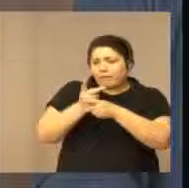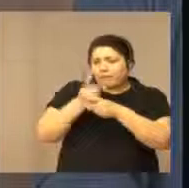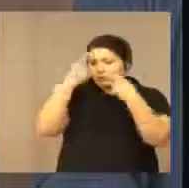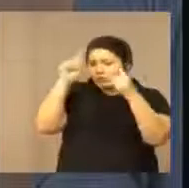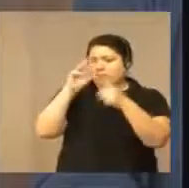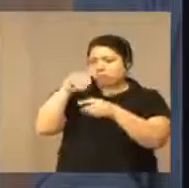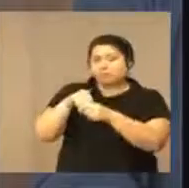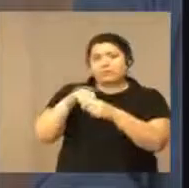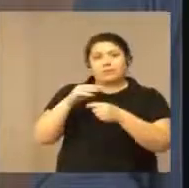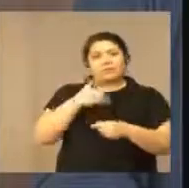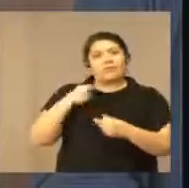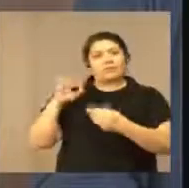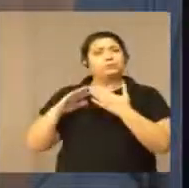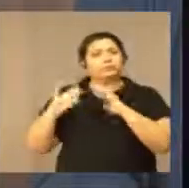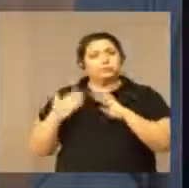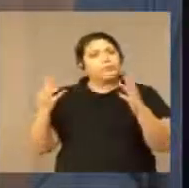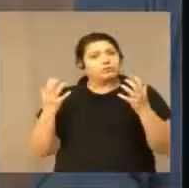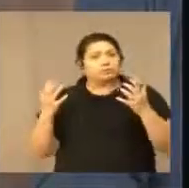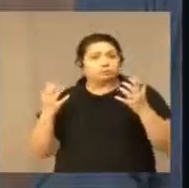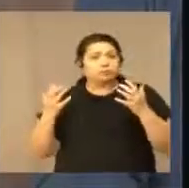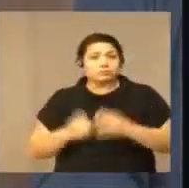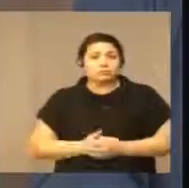our communities.